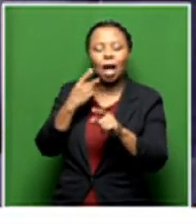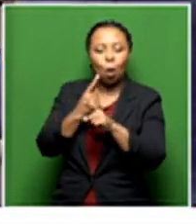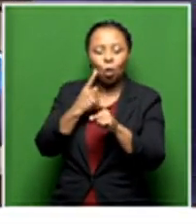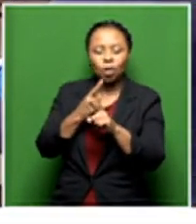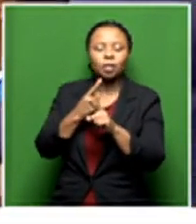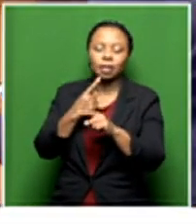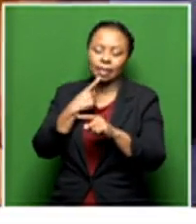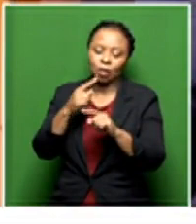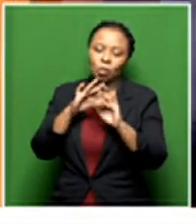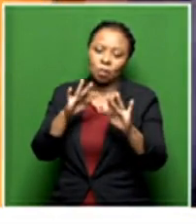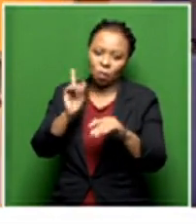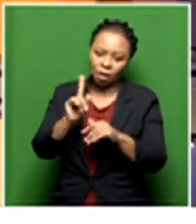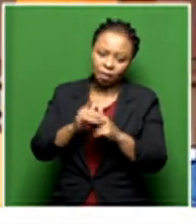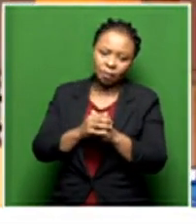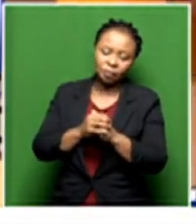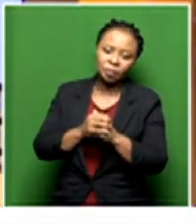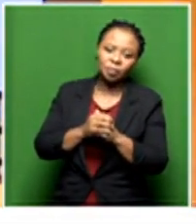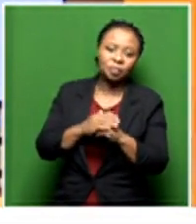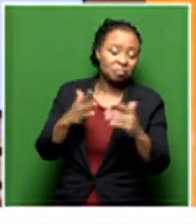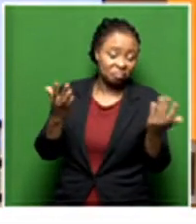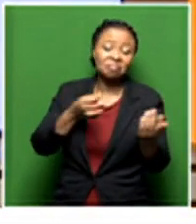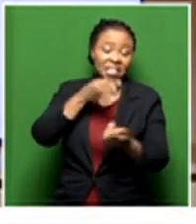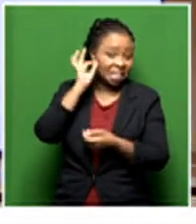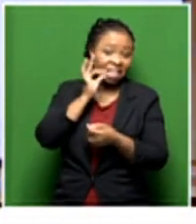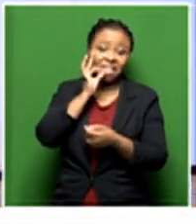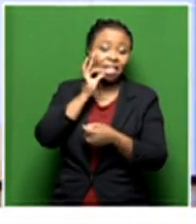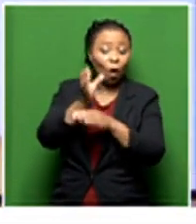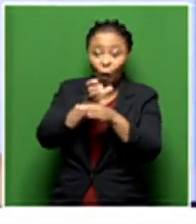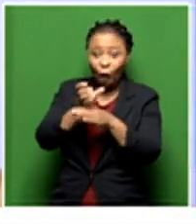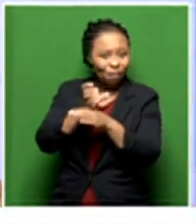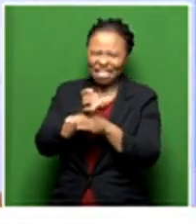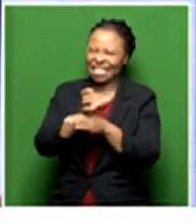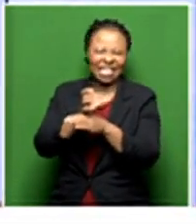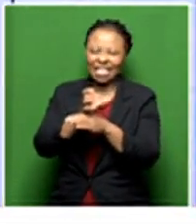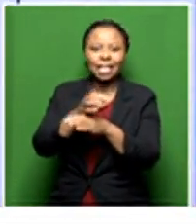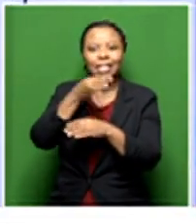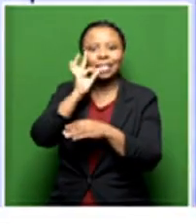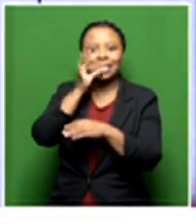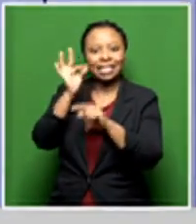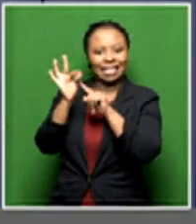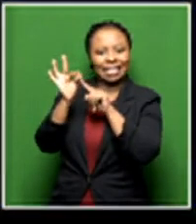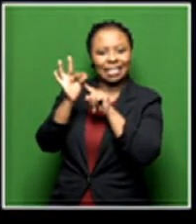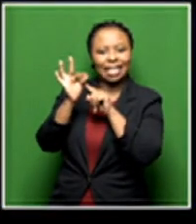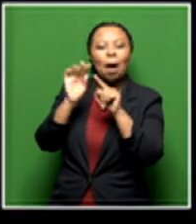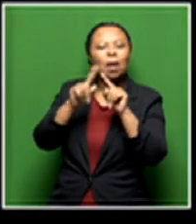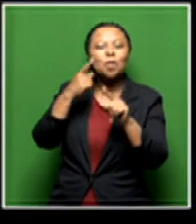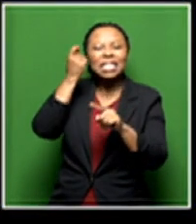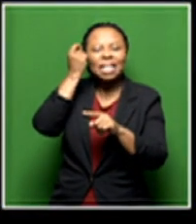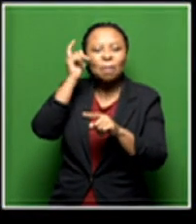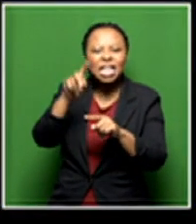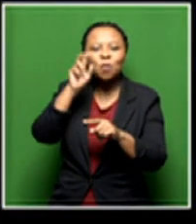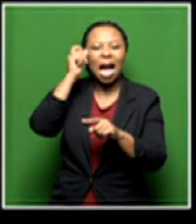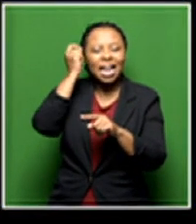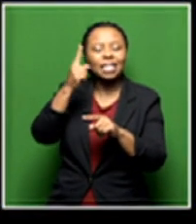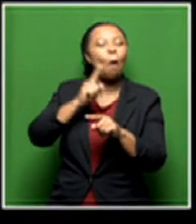people, in South Africa, we are tea drinkers. We don't drink coffee. But we need to understand what is the reason why we